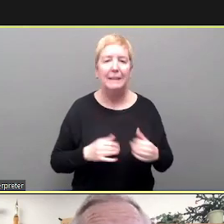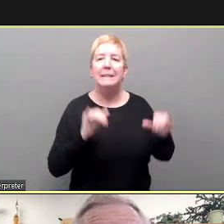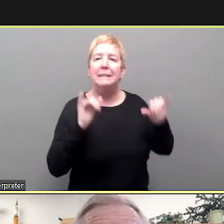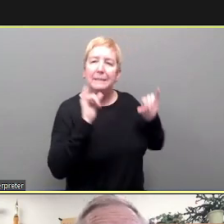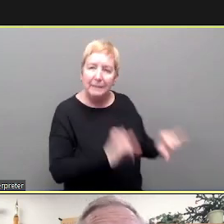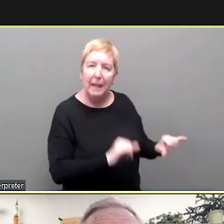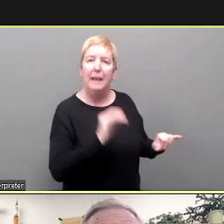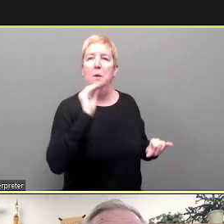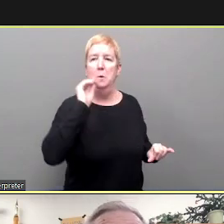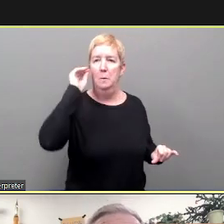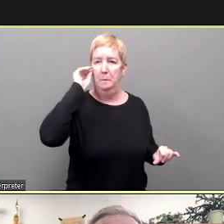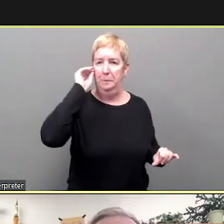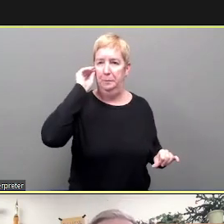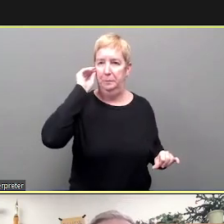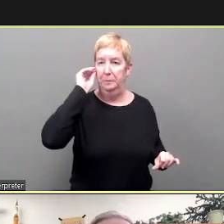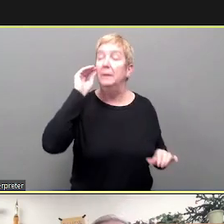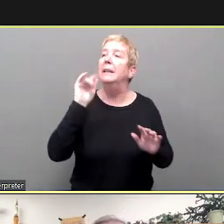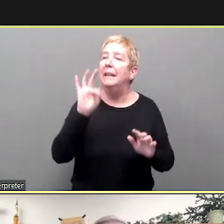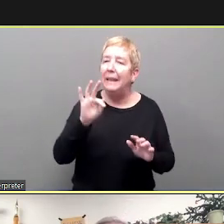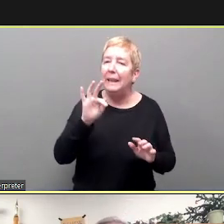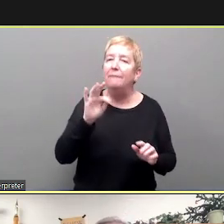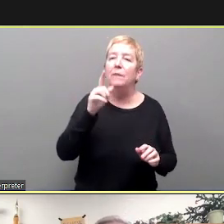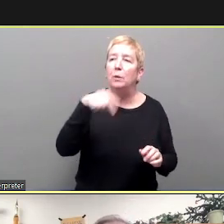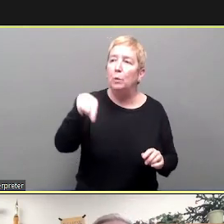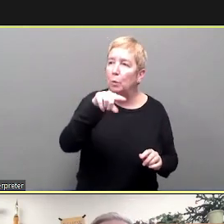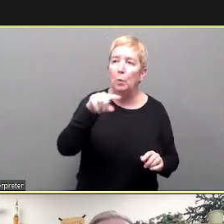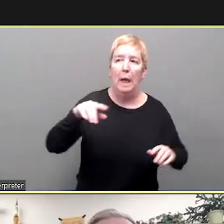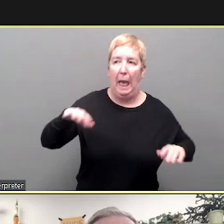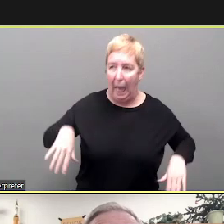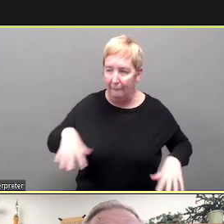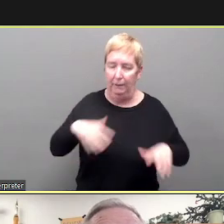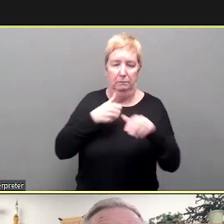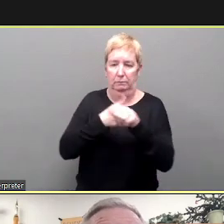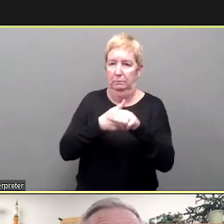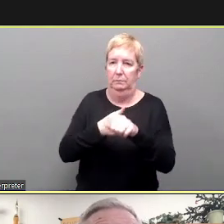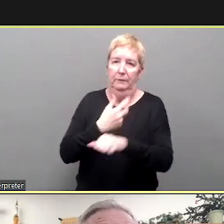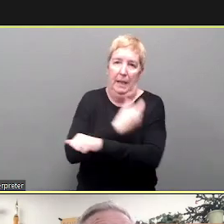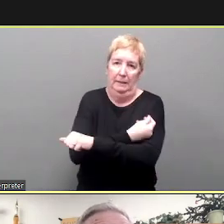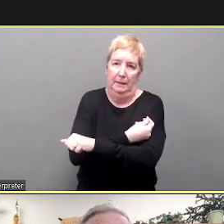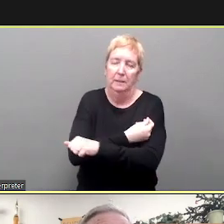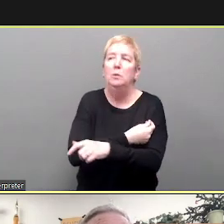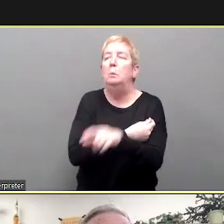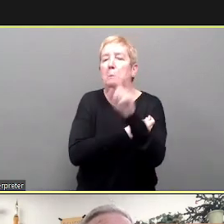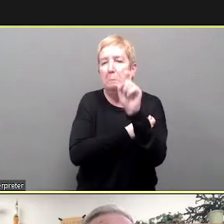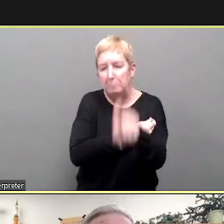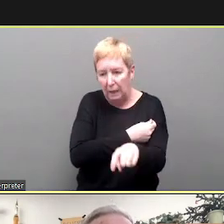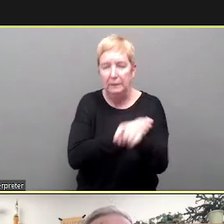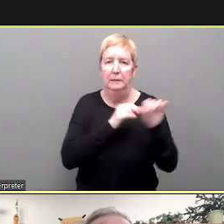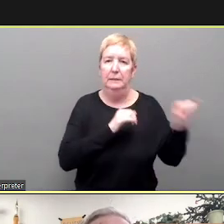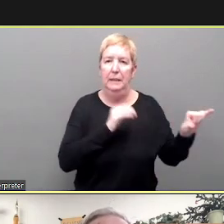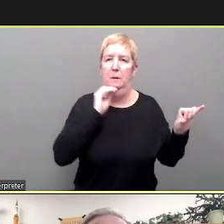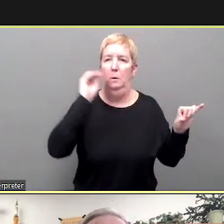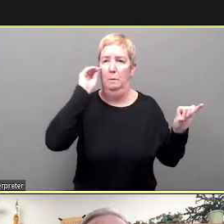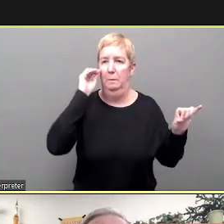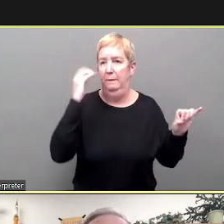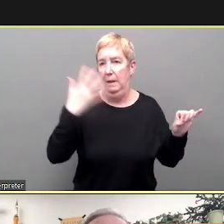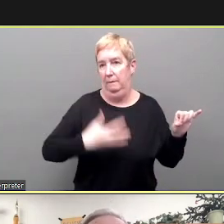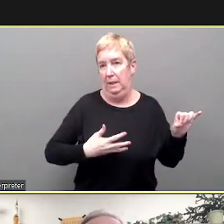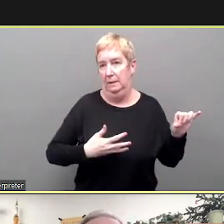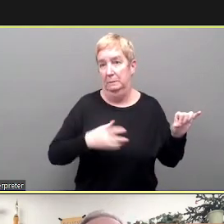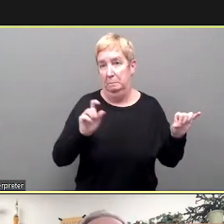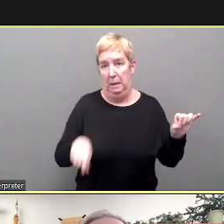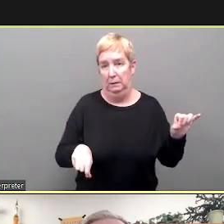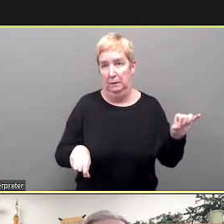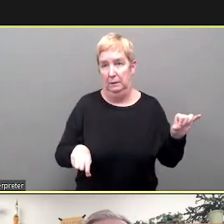up to date with vaccines. So if you're not up to date on your vaccines, you need to stay home for 5 days. And